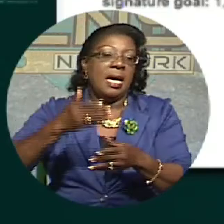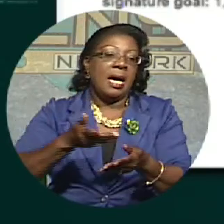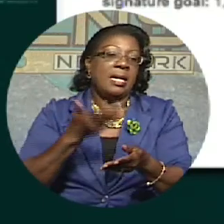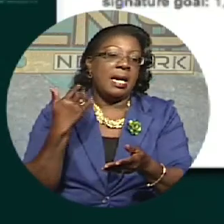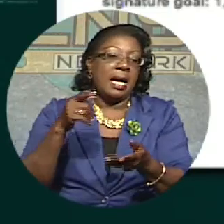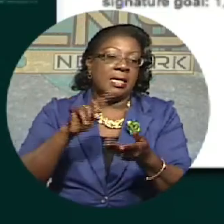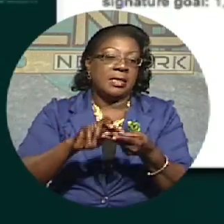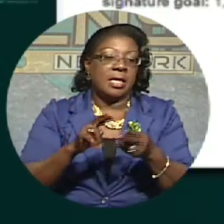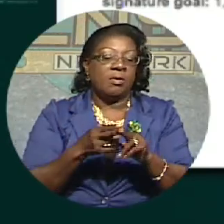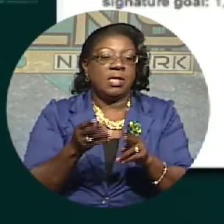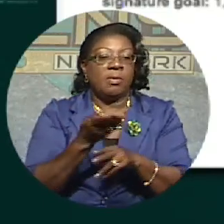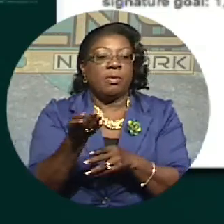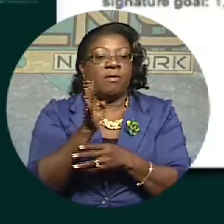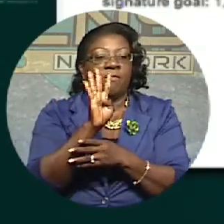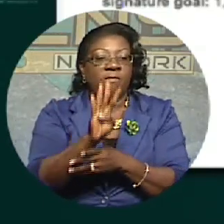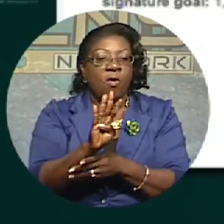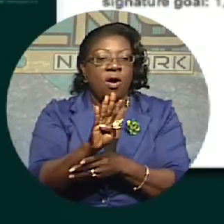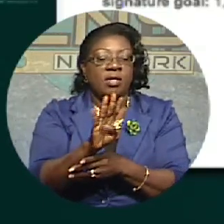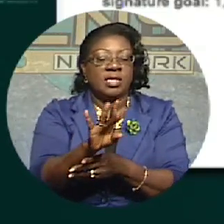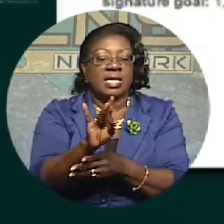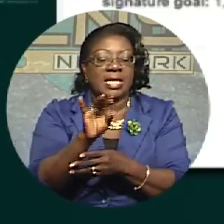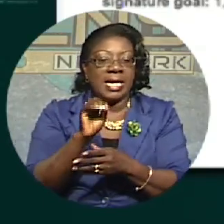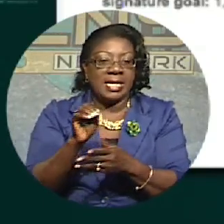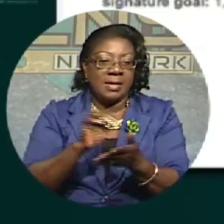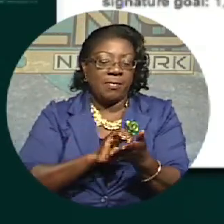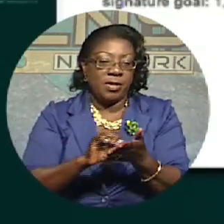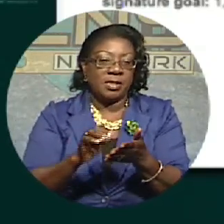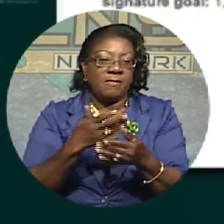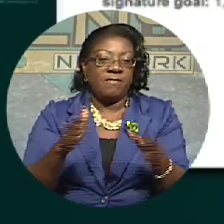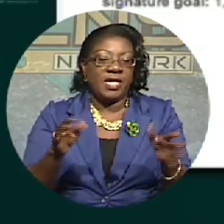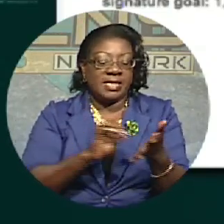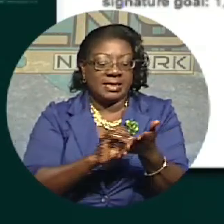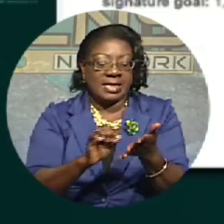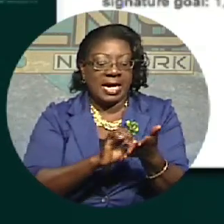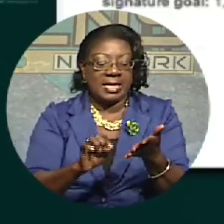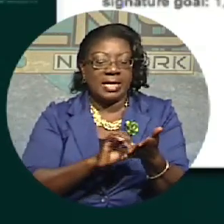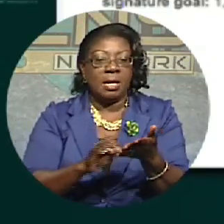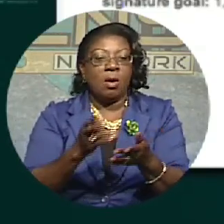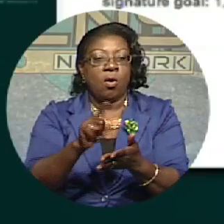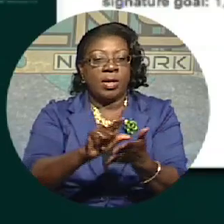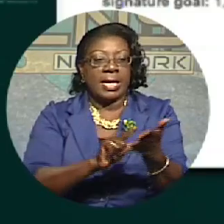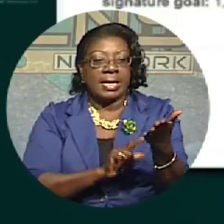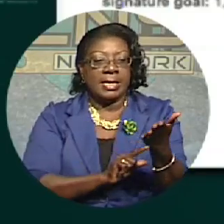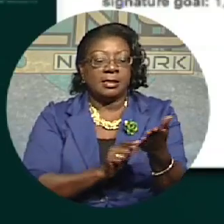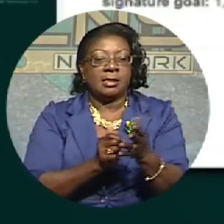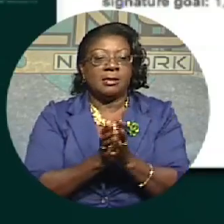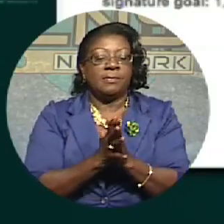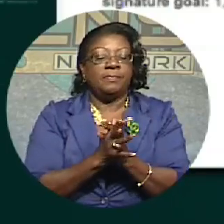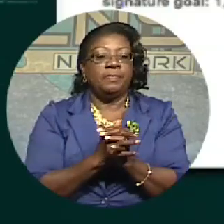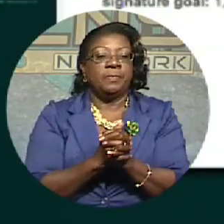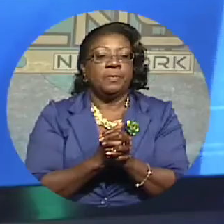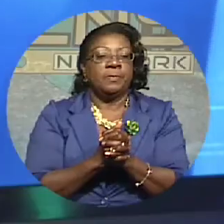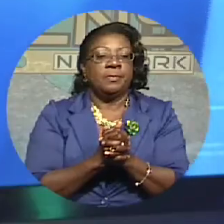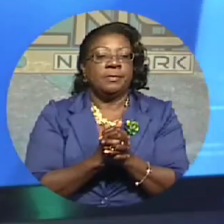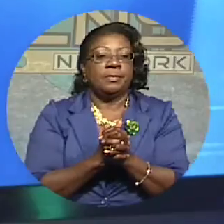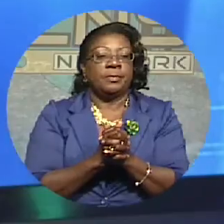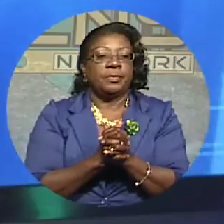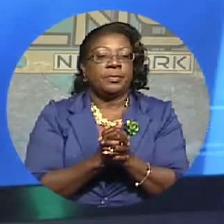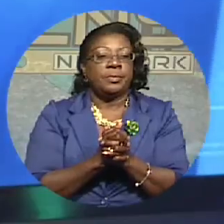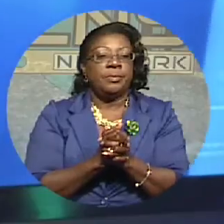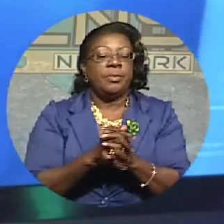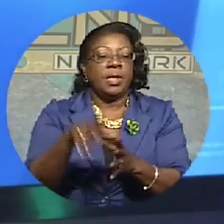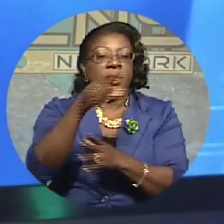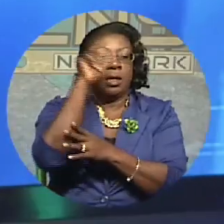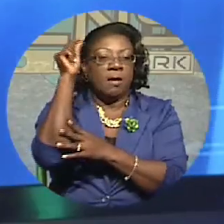about 480 signatures on that list. Janine Noel Ferguson, ZNS Network News.